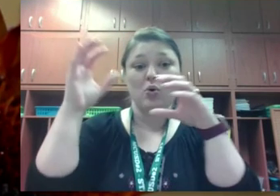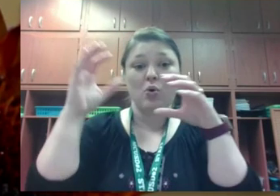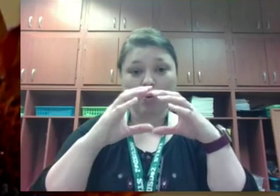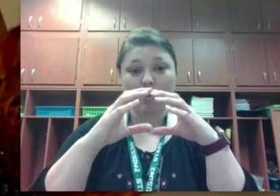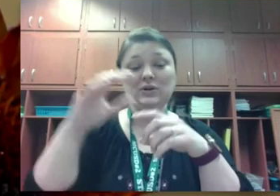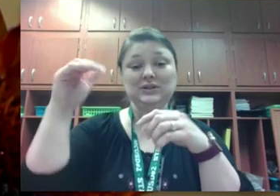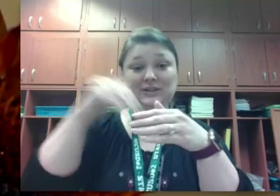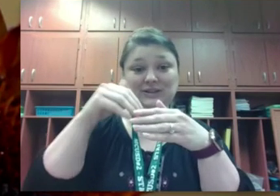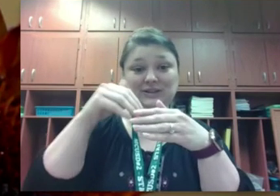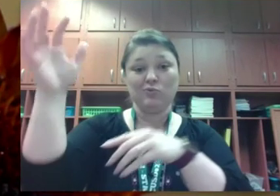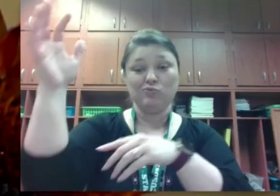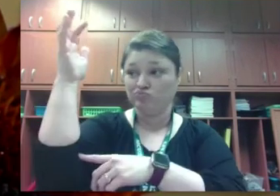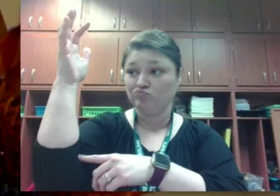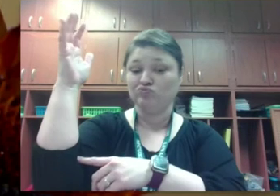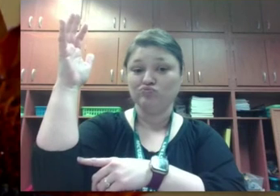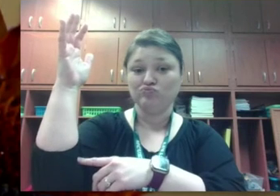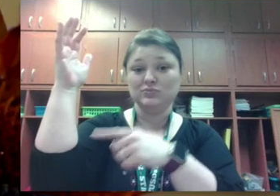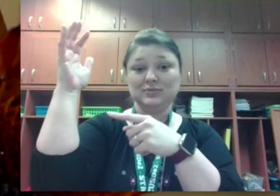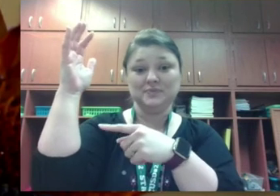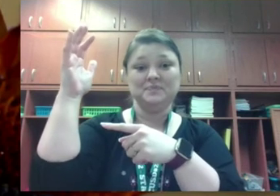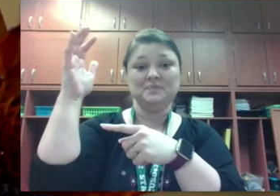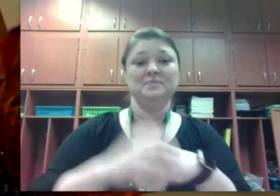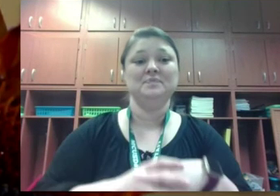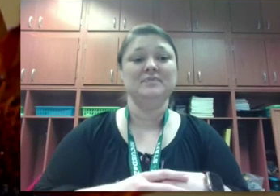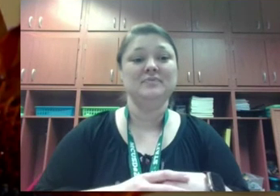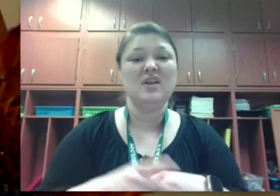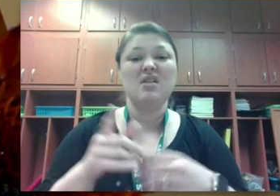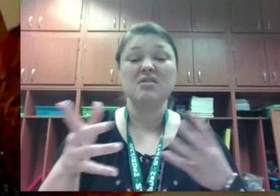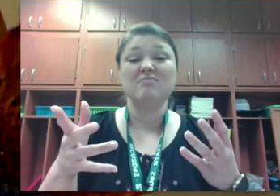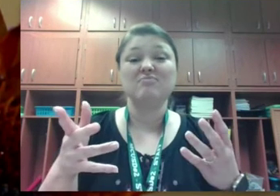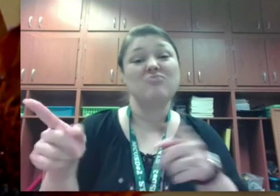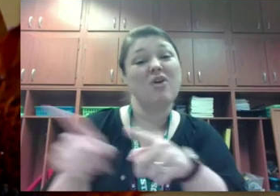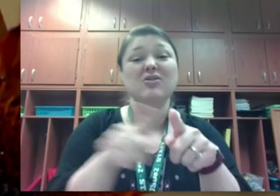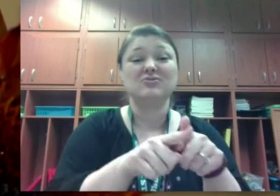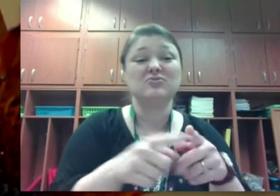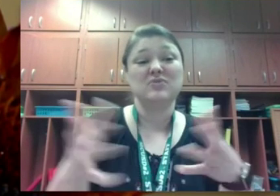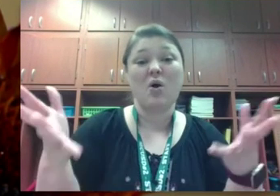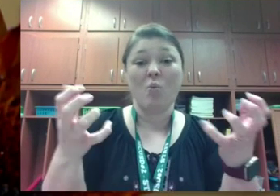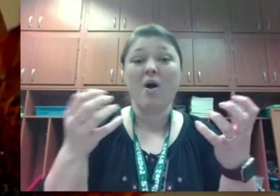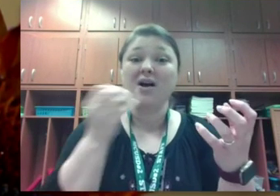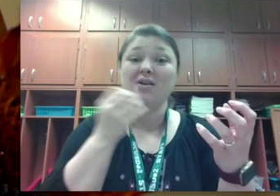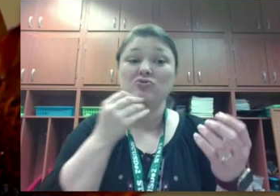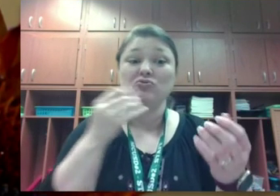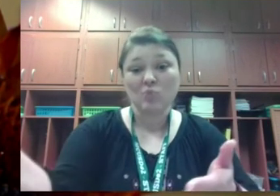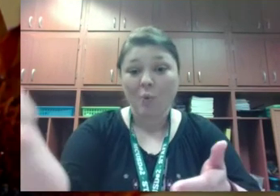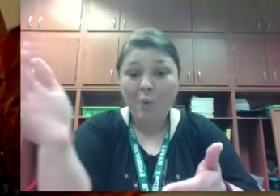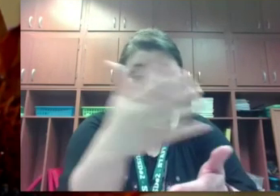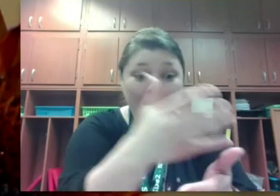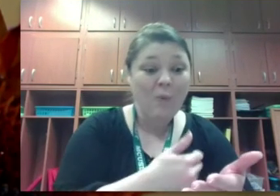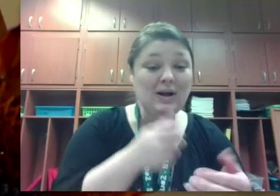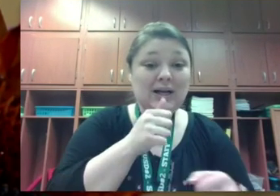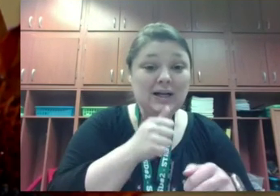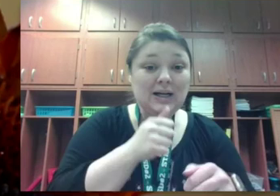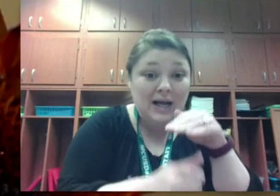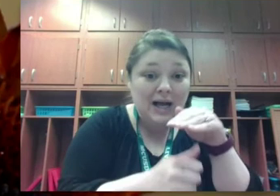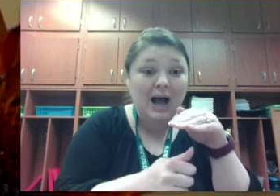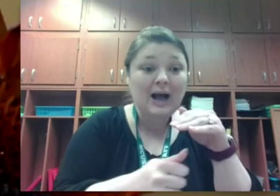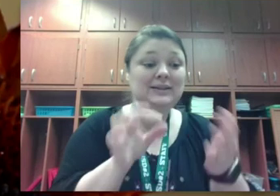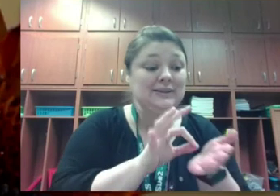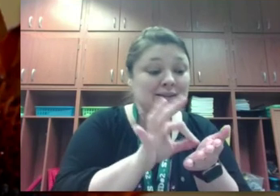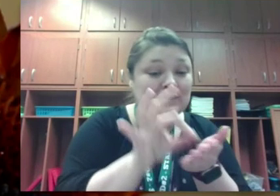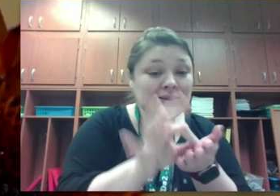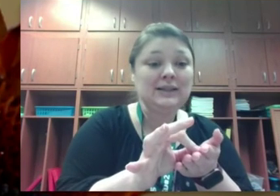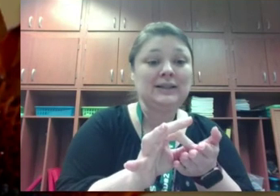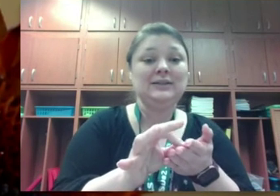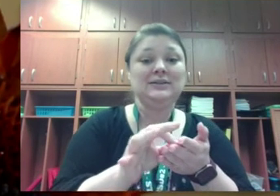trees. Chickadees are also known to be hoarders, but kind of in a good way. They hide seeds and other items